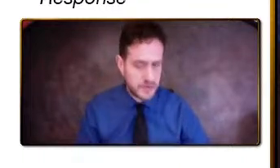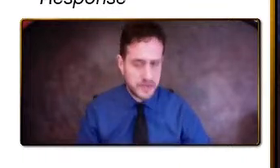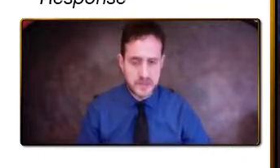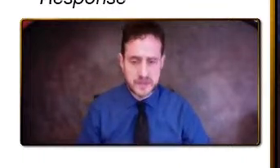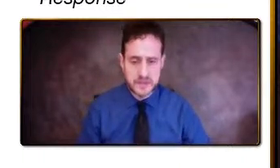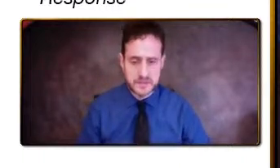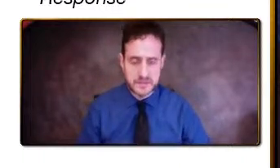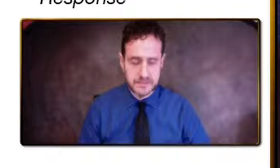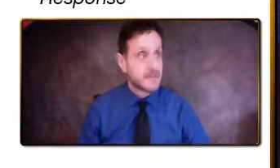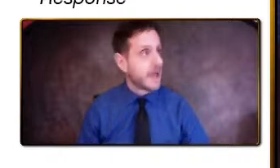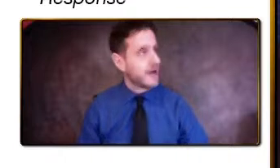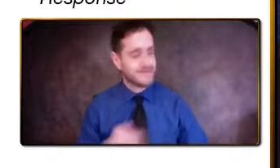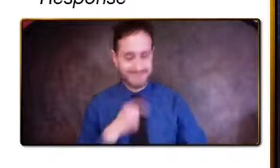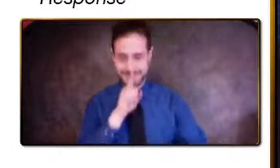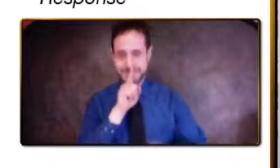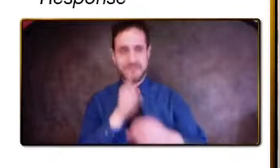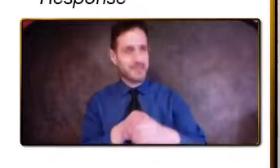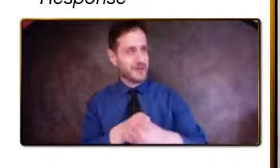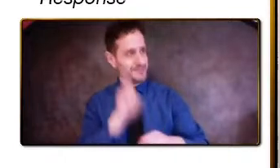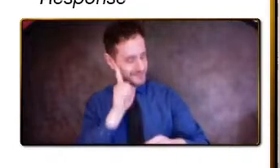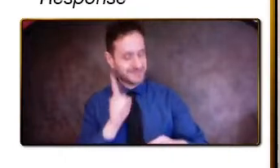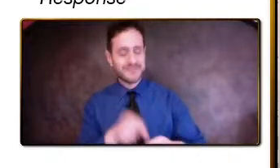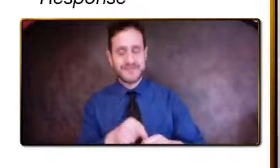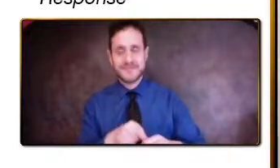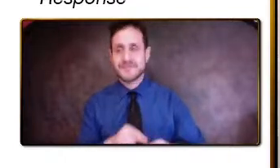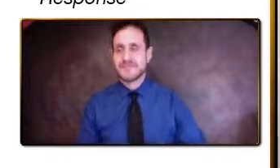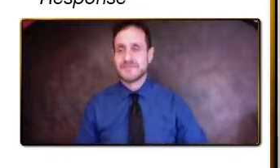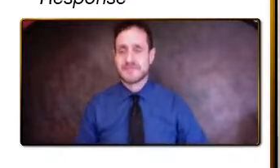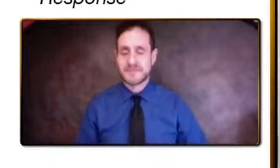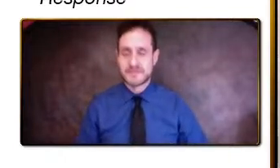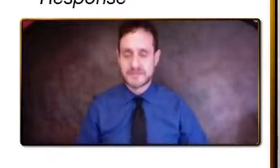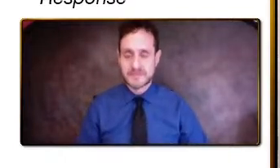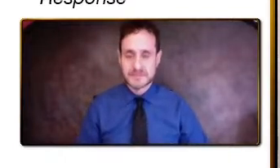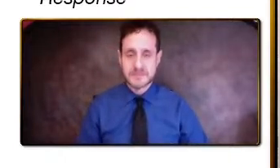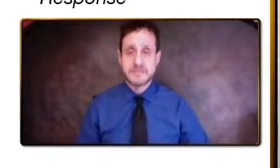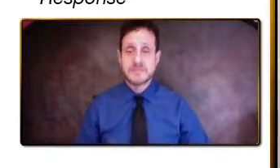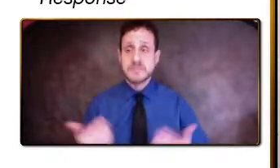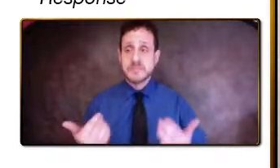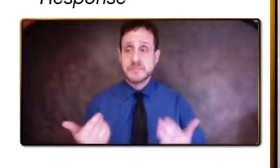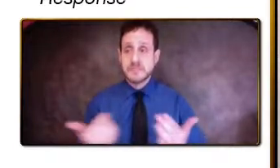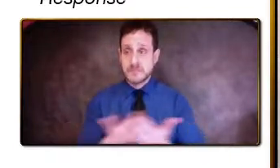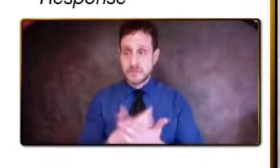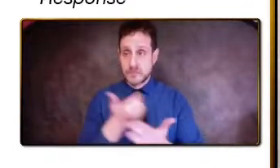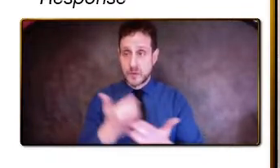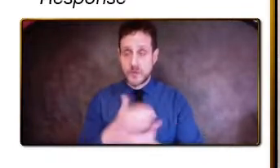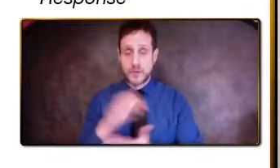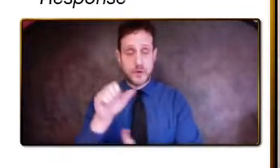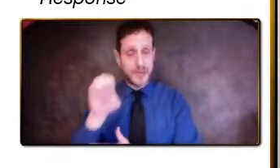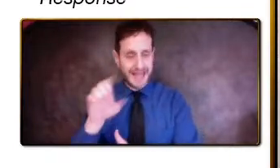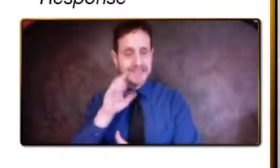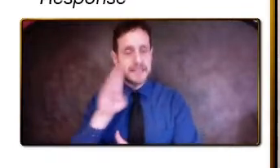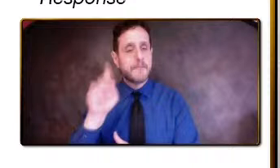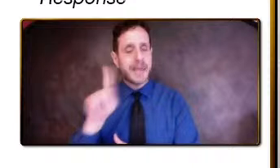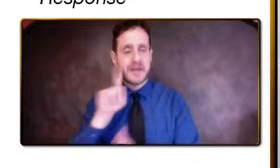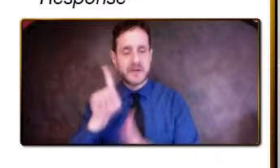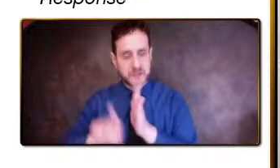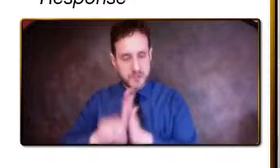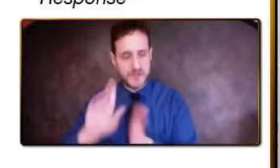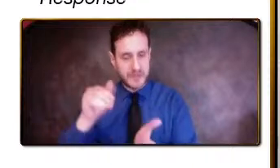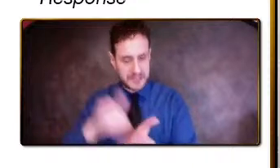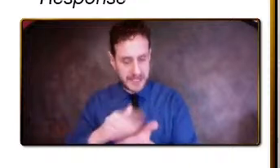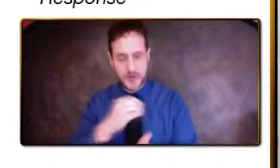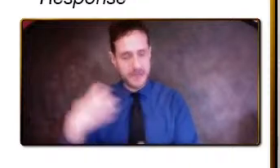Forgot to unmute myself. Rich Miller at Capital Facts. With the new cases at the Bank of Springfield Center and at the Capitol, do you